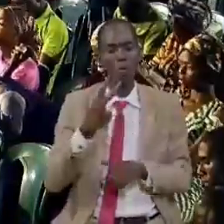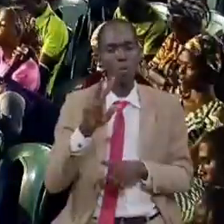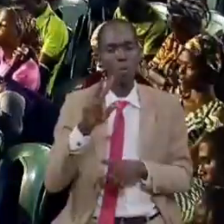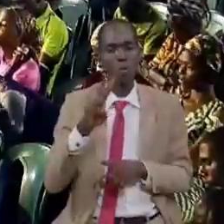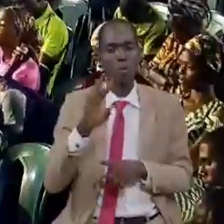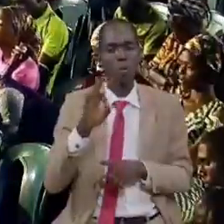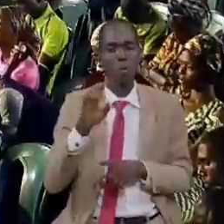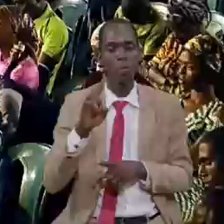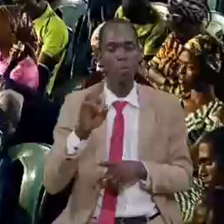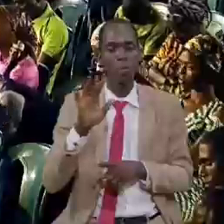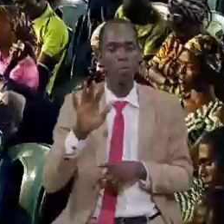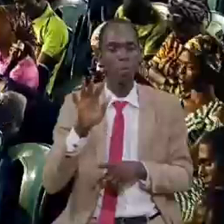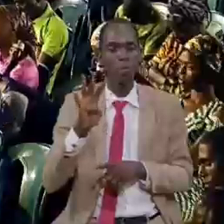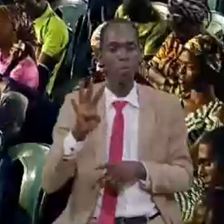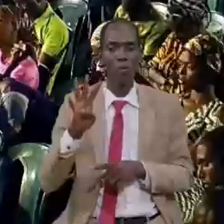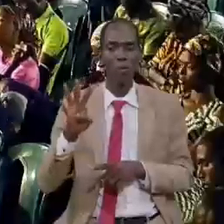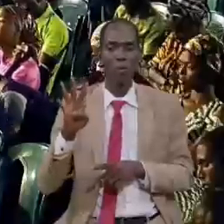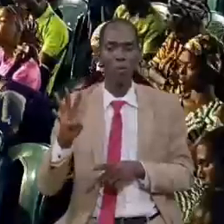+234 915 444 9263.